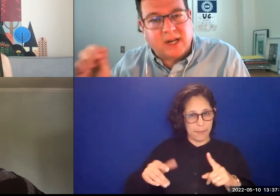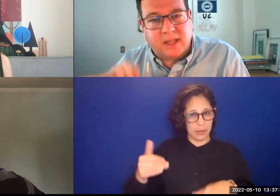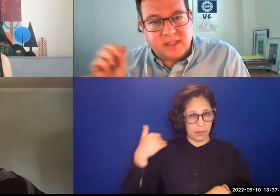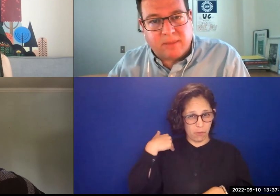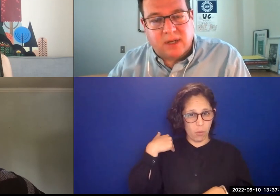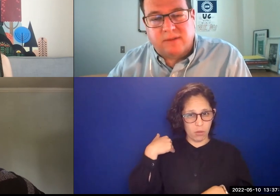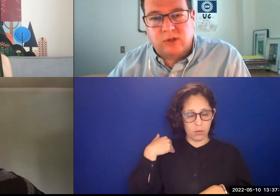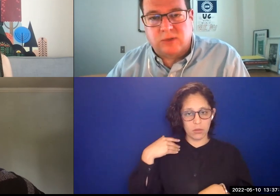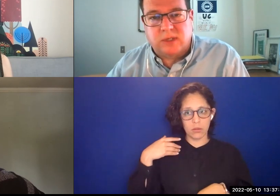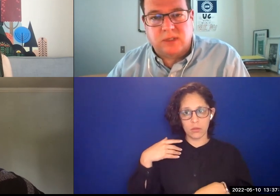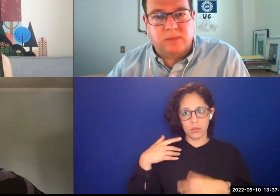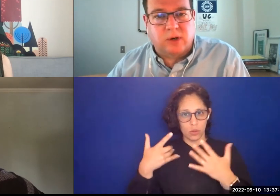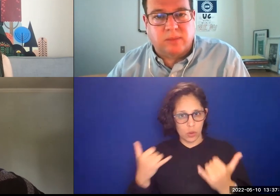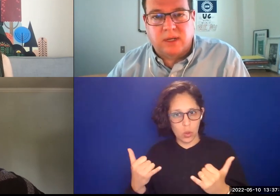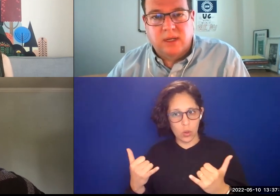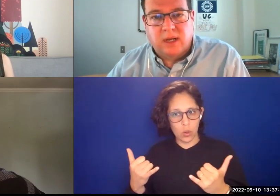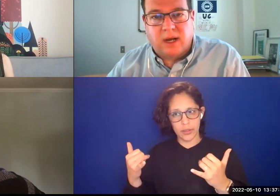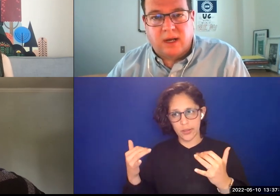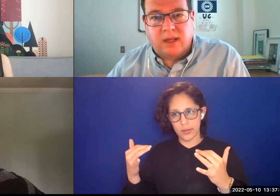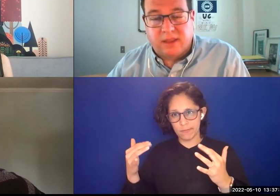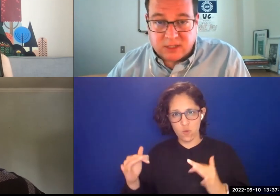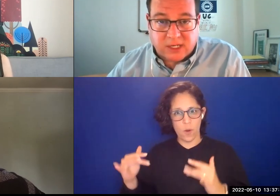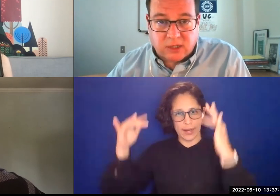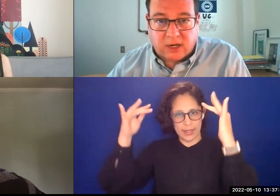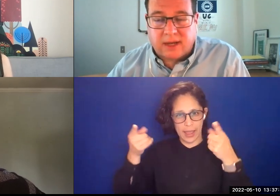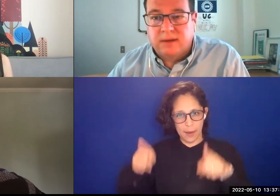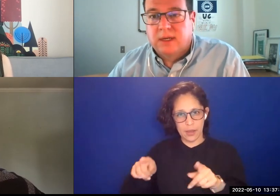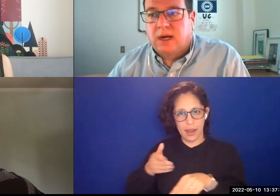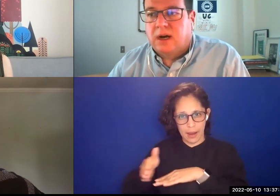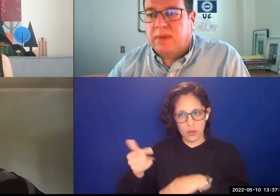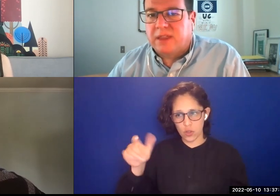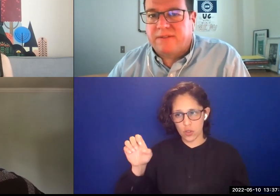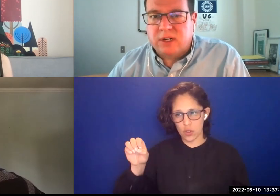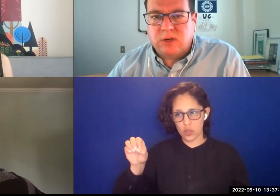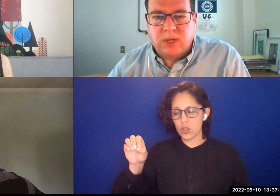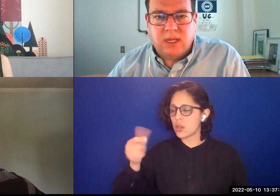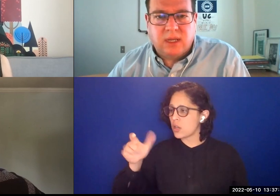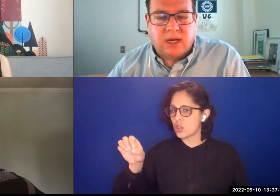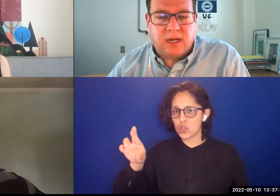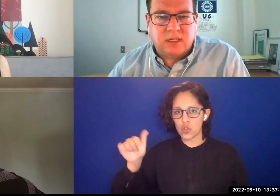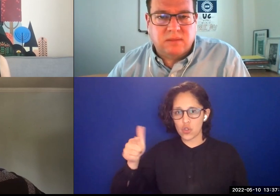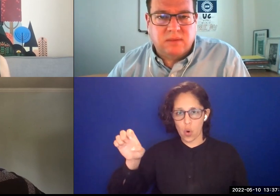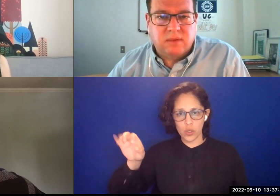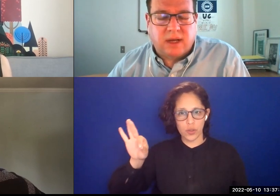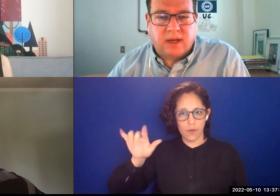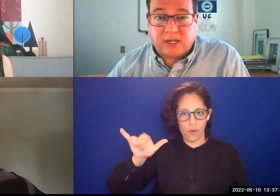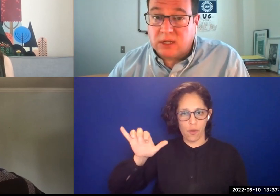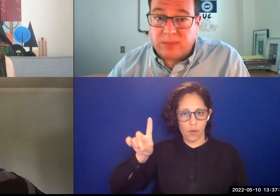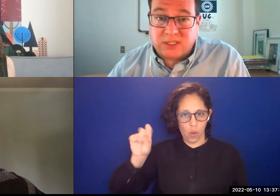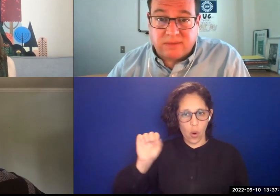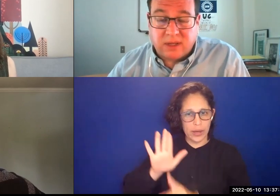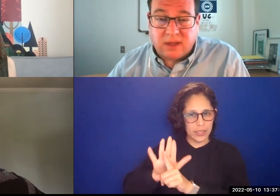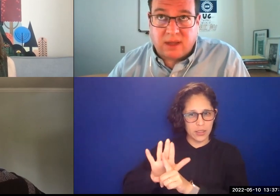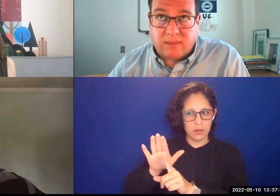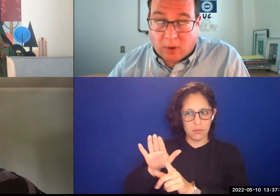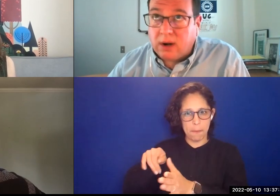the reckoning that's happened after George Floyd's murder, but and they're especially on now. At the Federation, we actually,